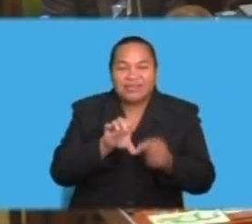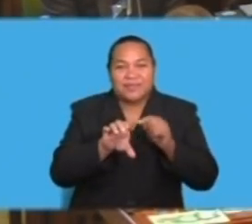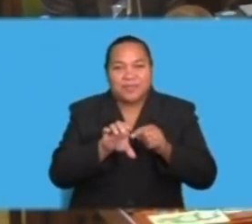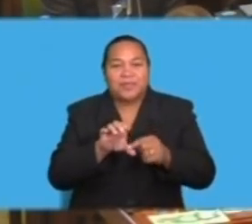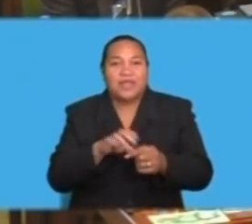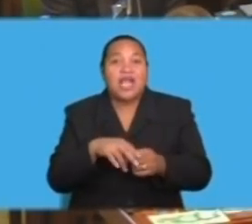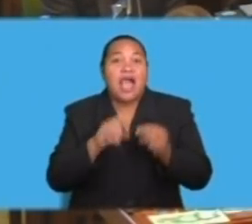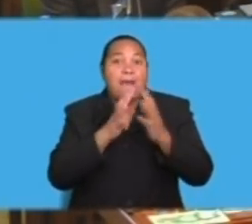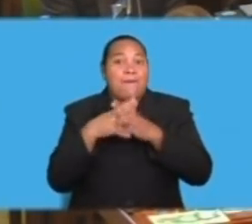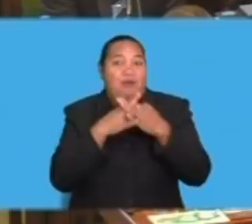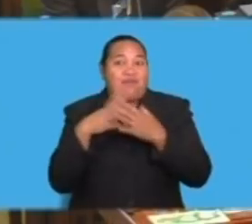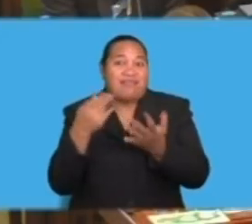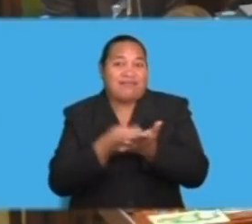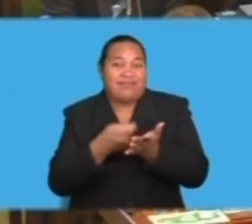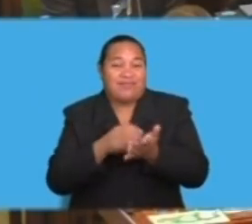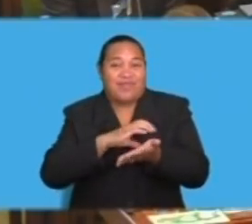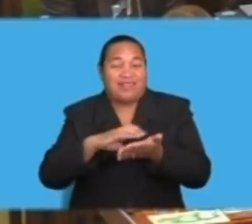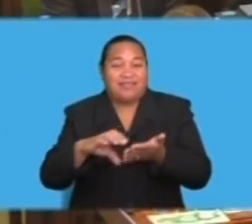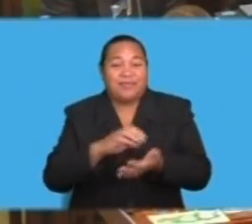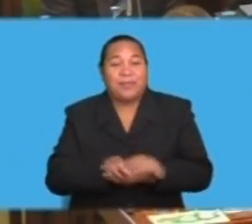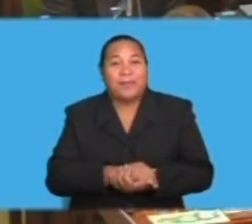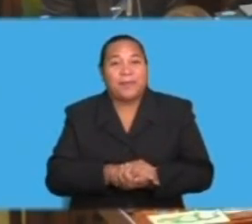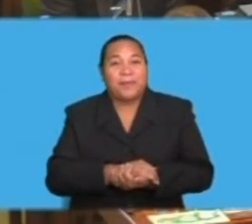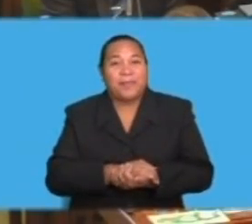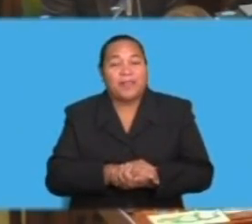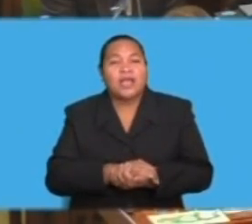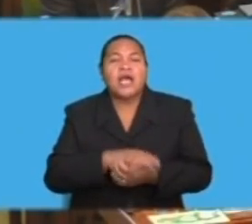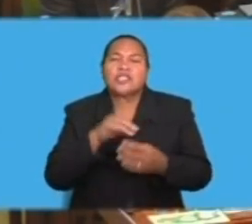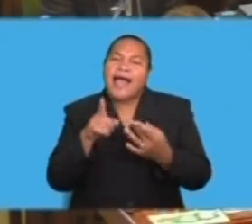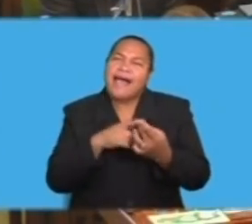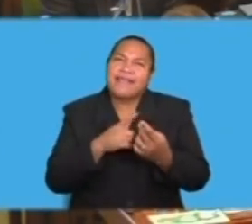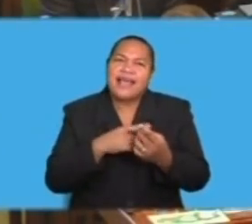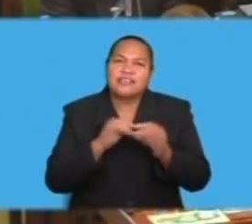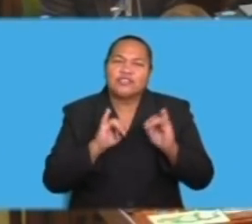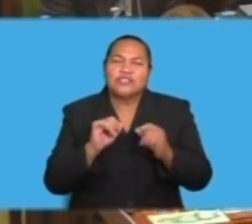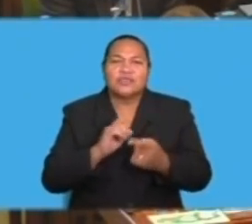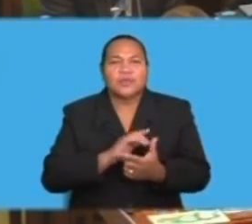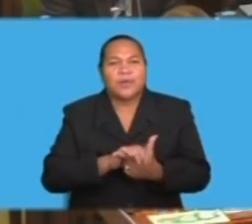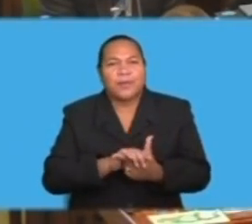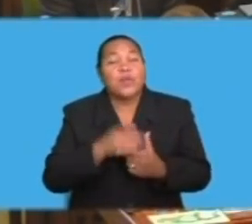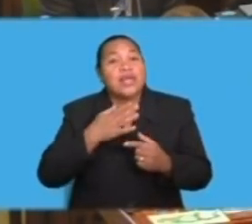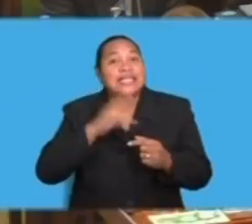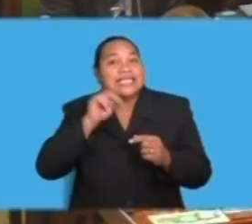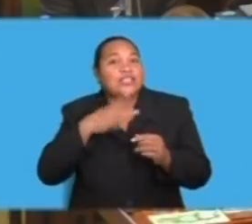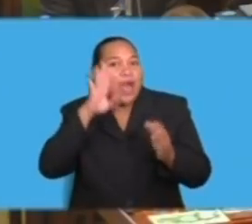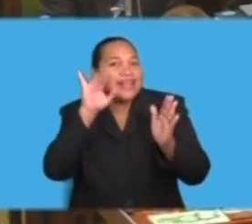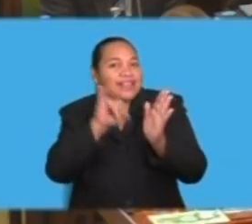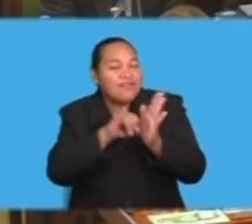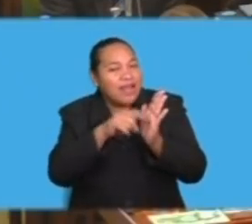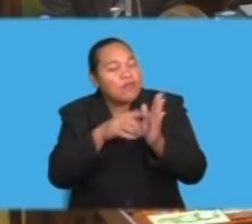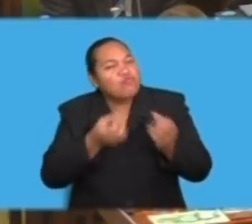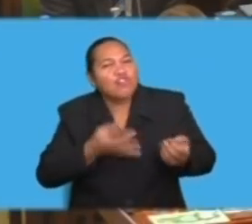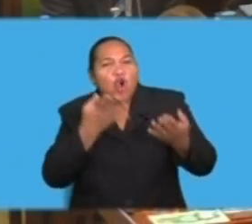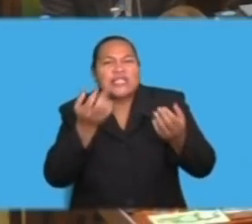US. There are other projects, of course, Madam Speaker, that we have to be able to identify and, of course, put our submissions